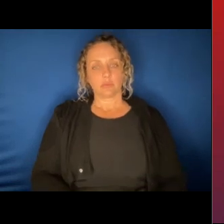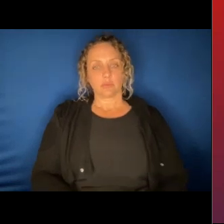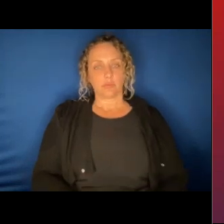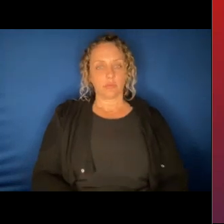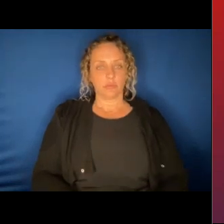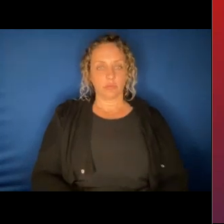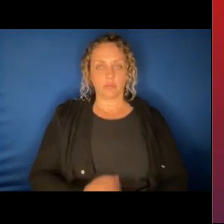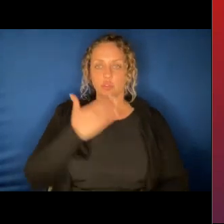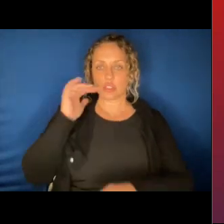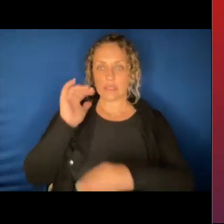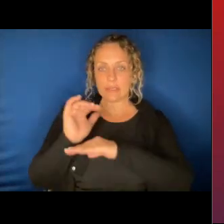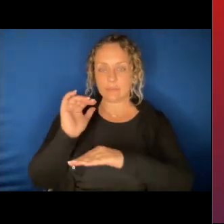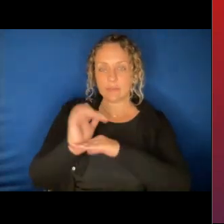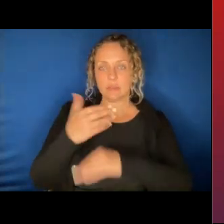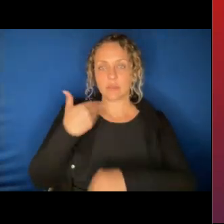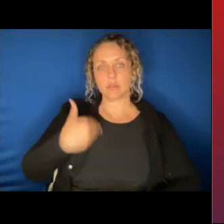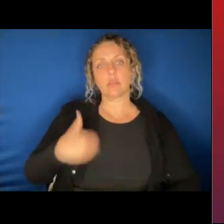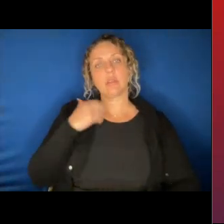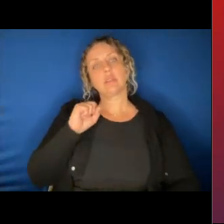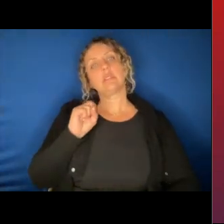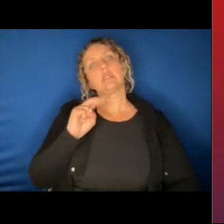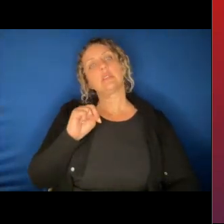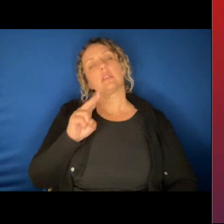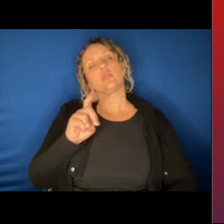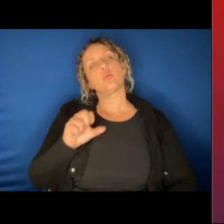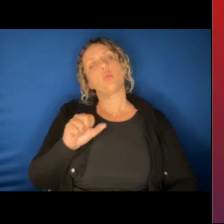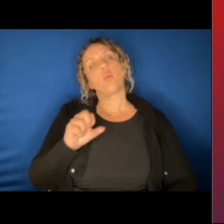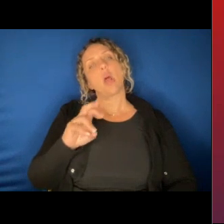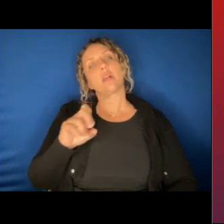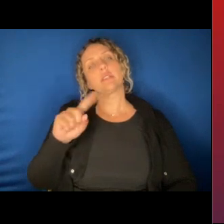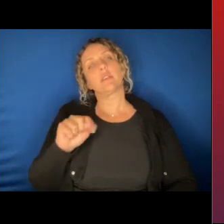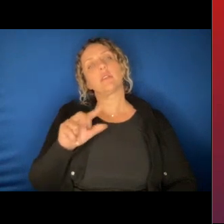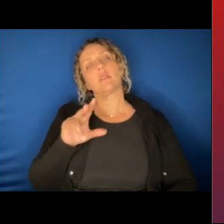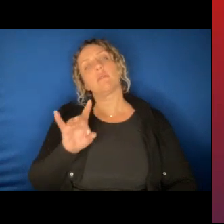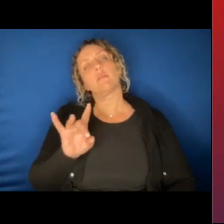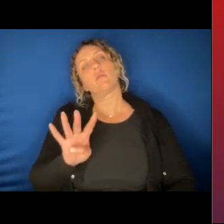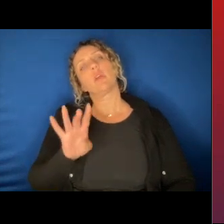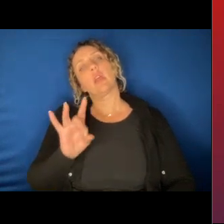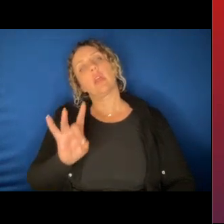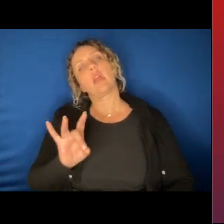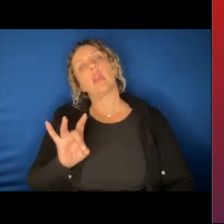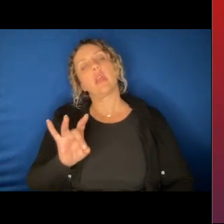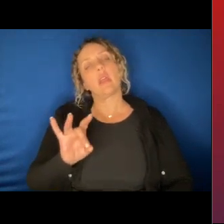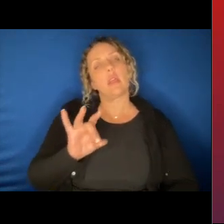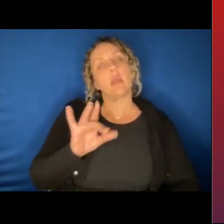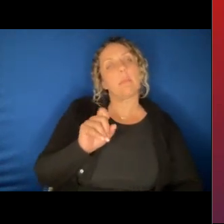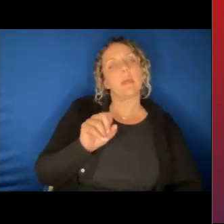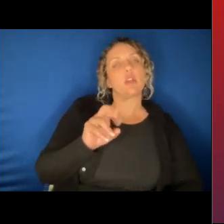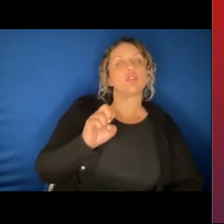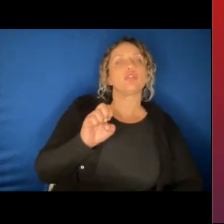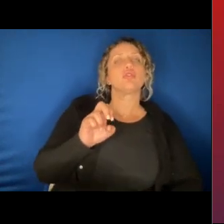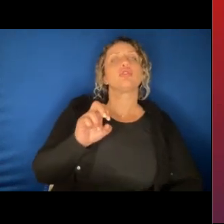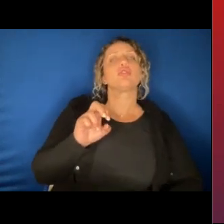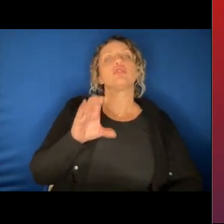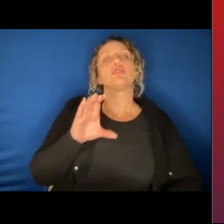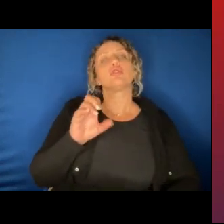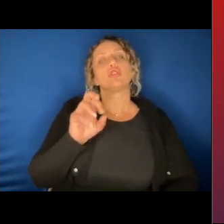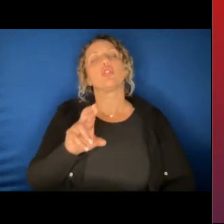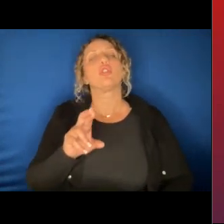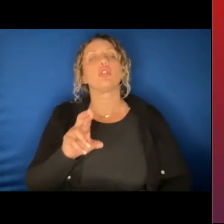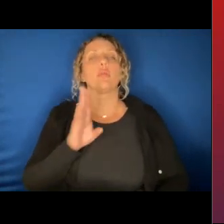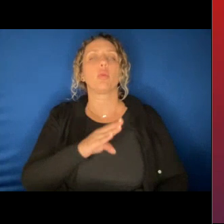Good evening. My name is Sandra Watson, 348 Boynton Bay Circle, Boynton Beach, Florida, 33435.